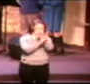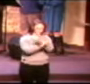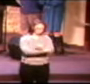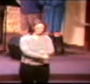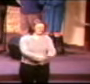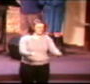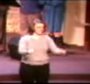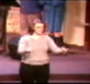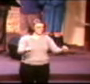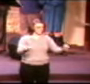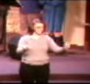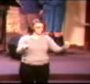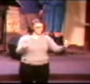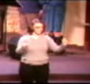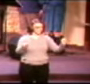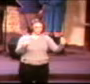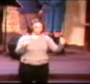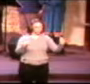may be